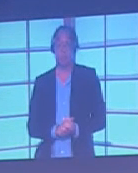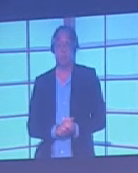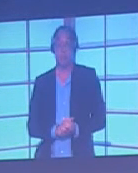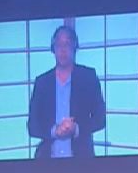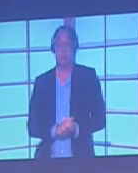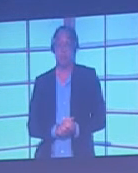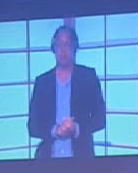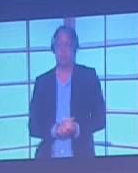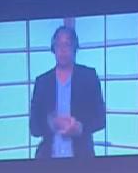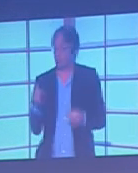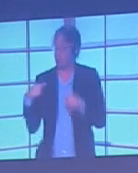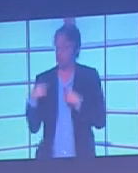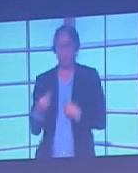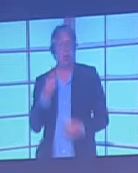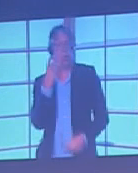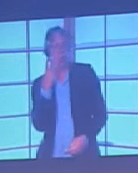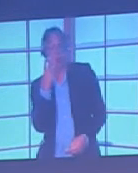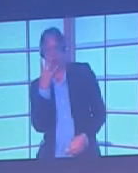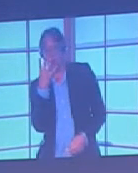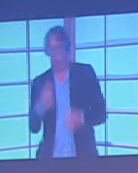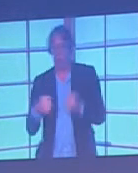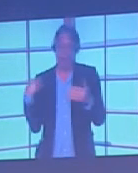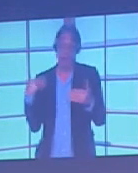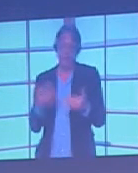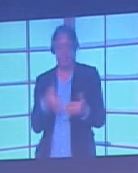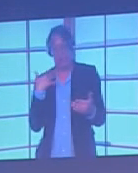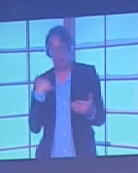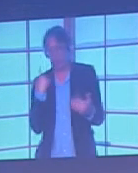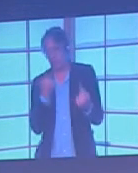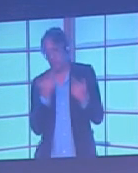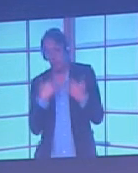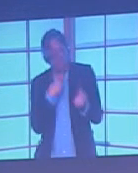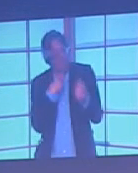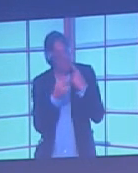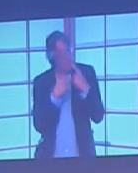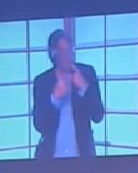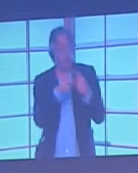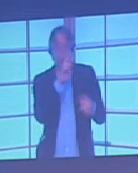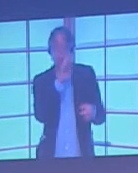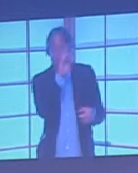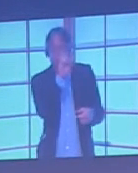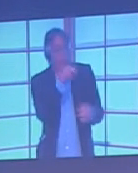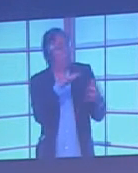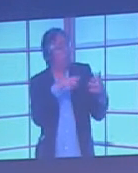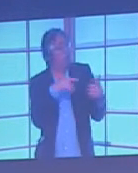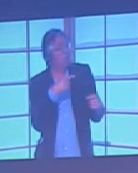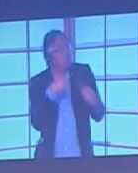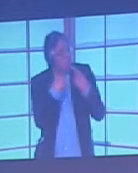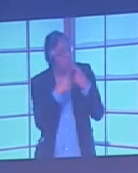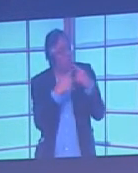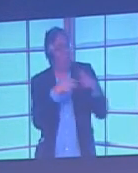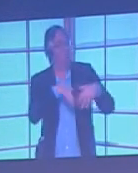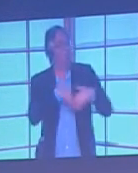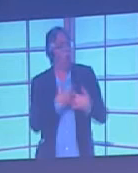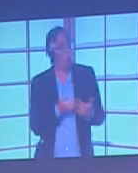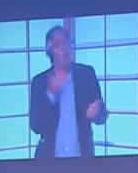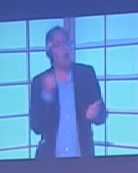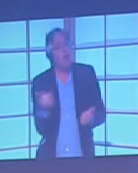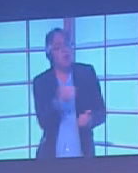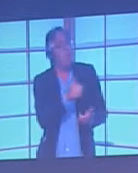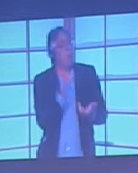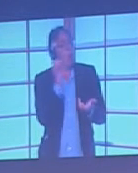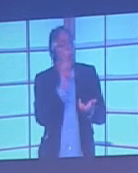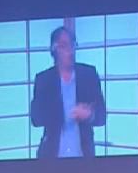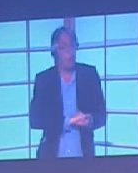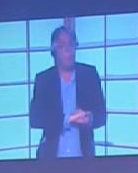So for the last 3 or 4 years, we've been talking together with UEFA about how this might come about. I'd like to pay a special thanks to the UEFA